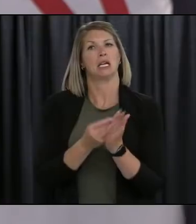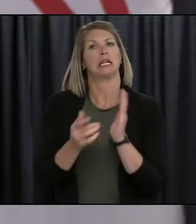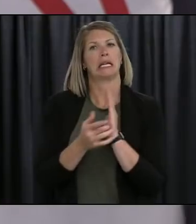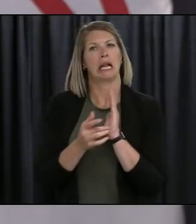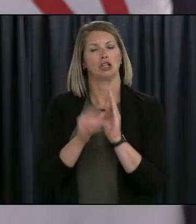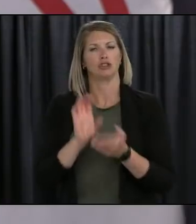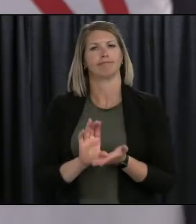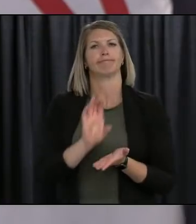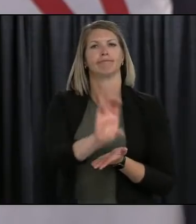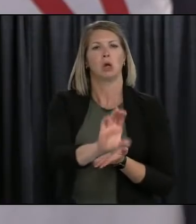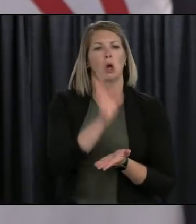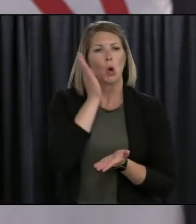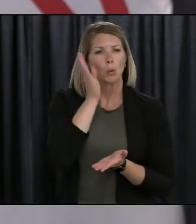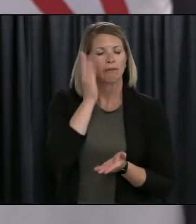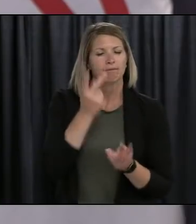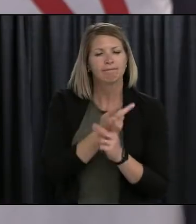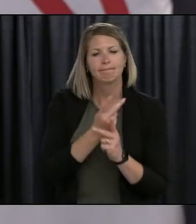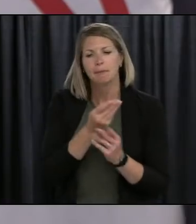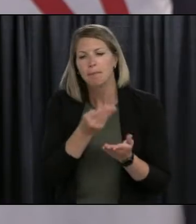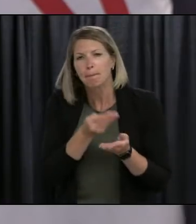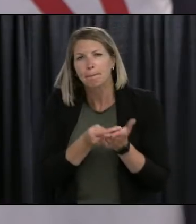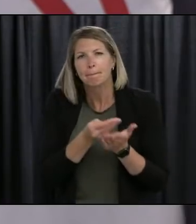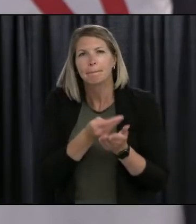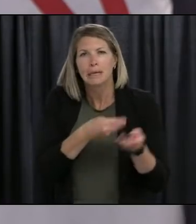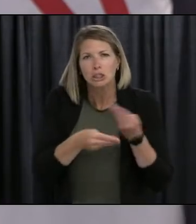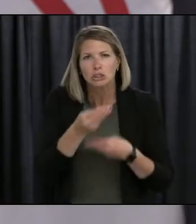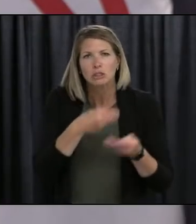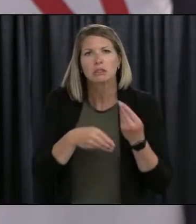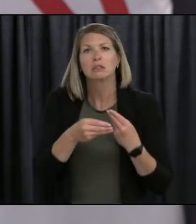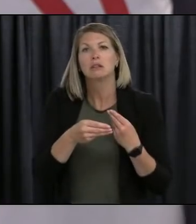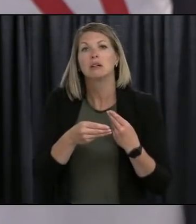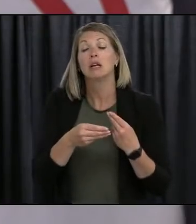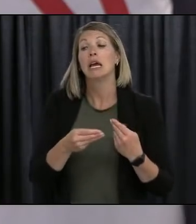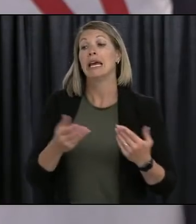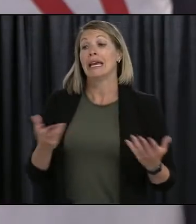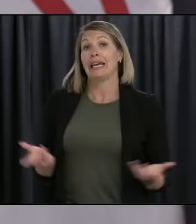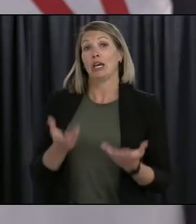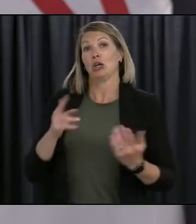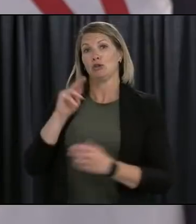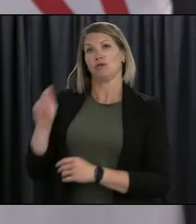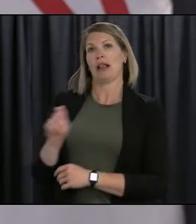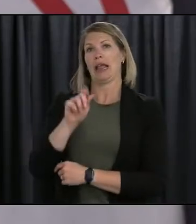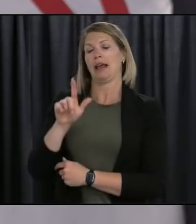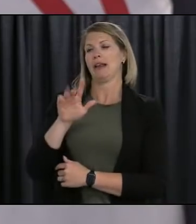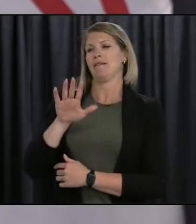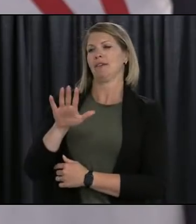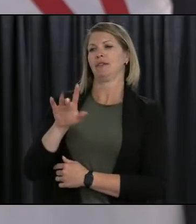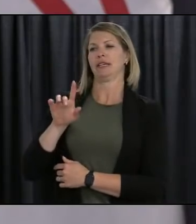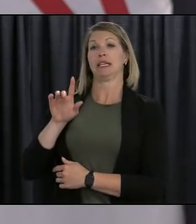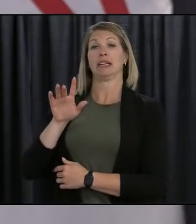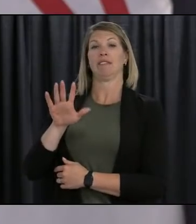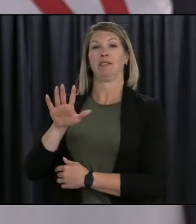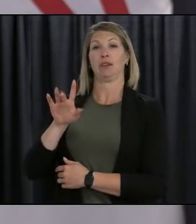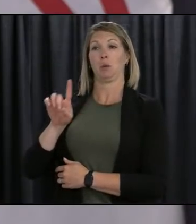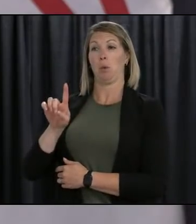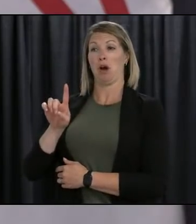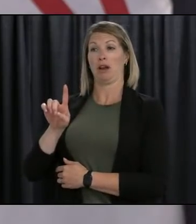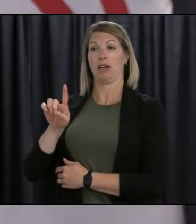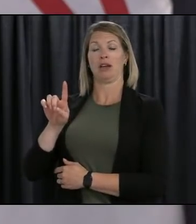for teachers. This gives teachers across the province, some 5,100 of those, laptops, tools they need